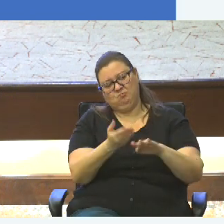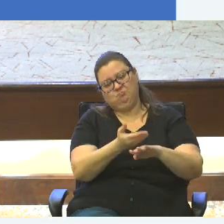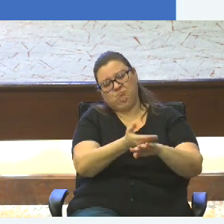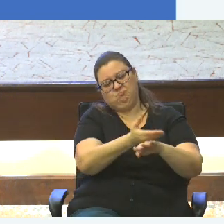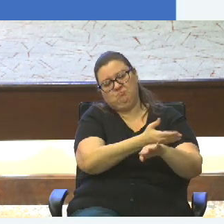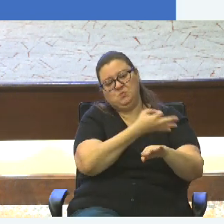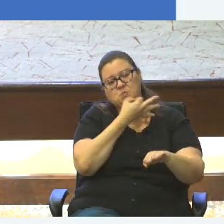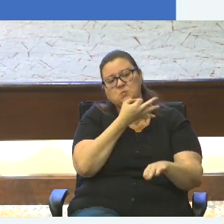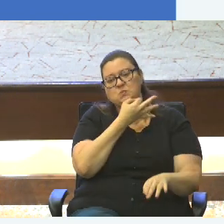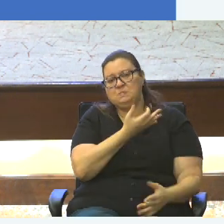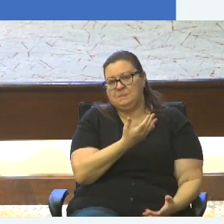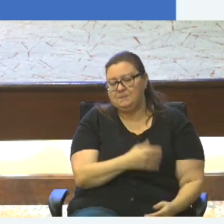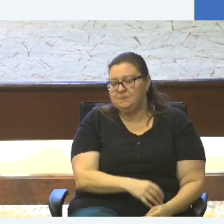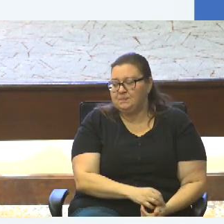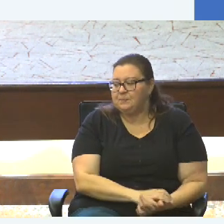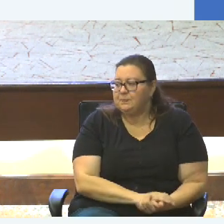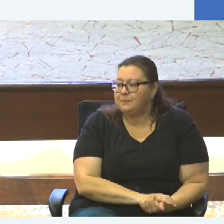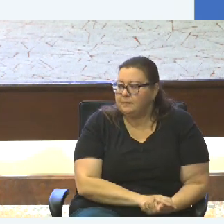point in time as well.